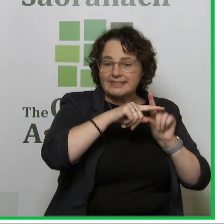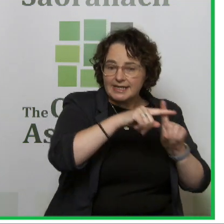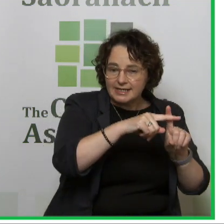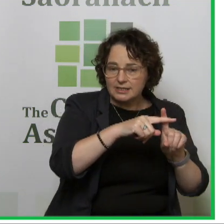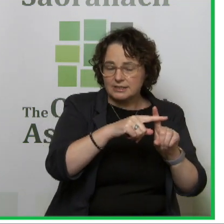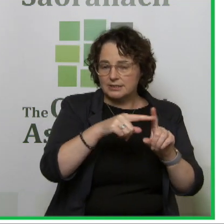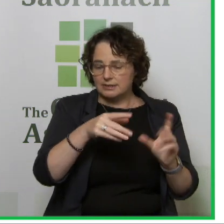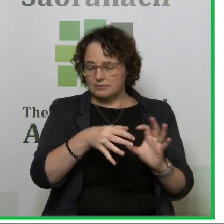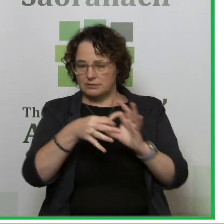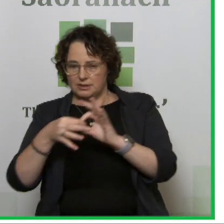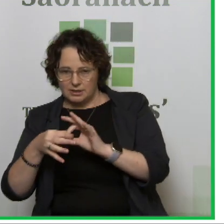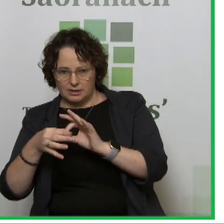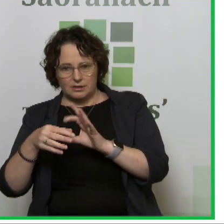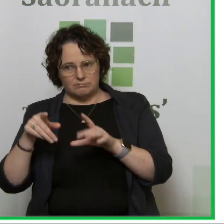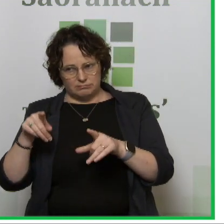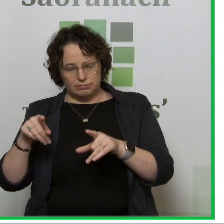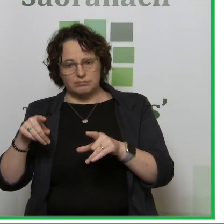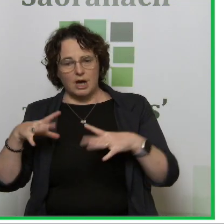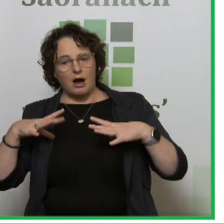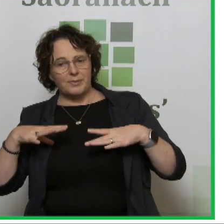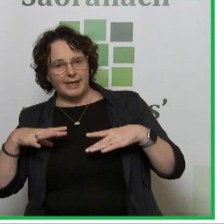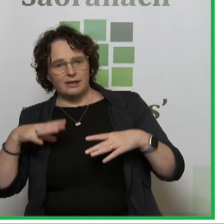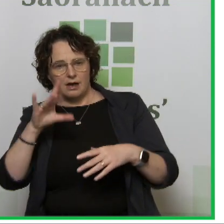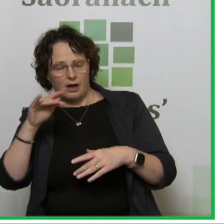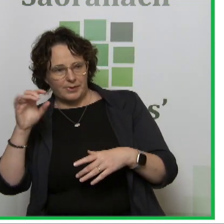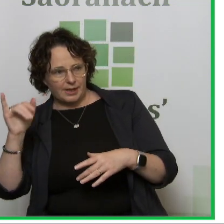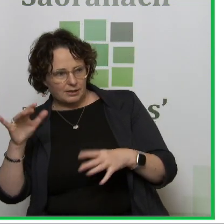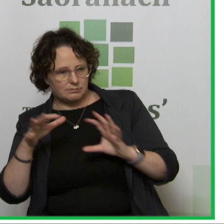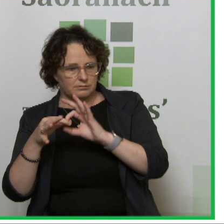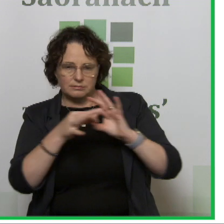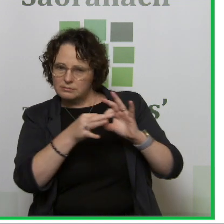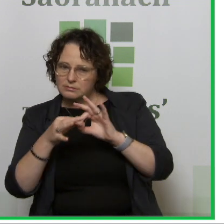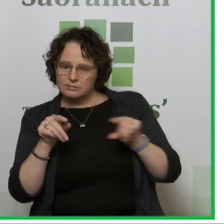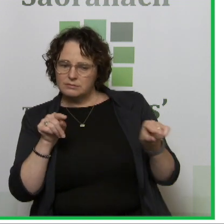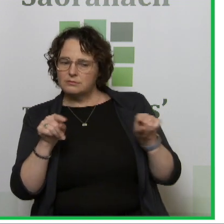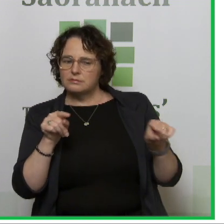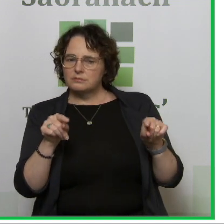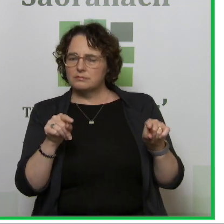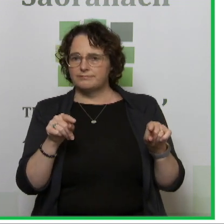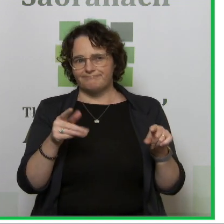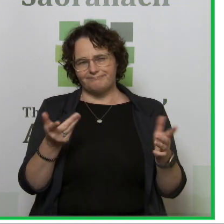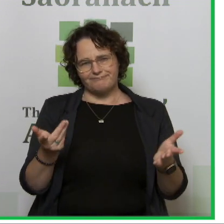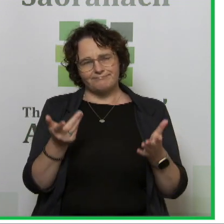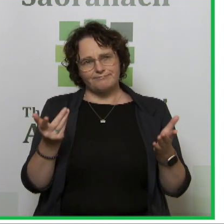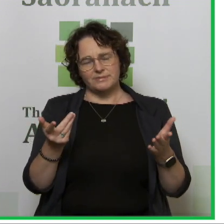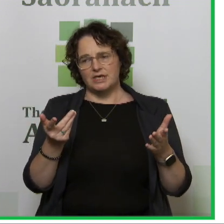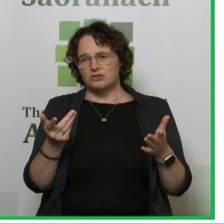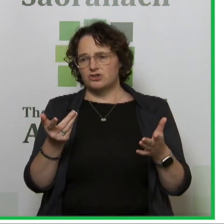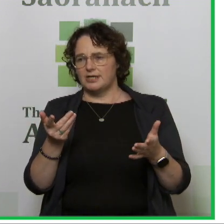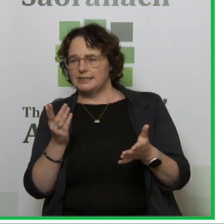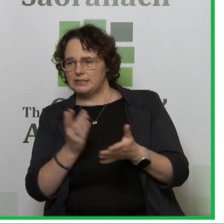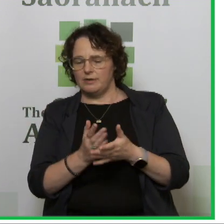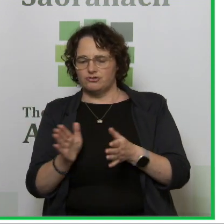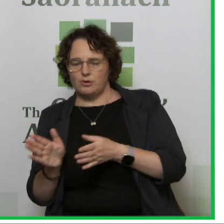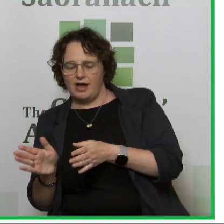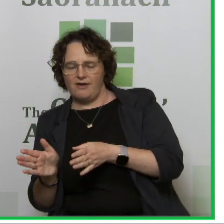engagement in a hobby as a method to actually, for want of a better term, to deflect from drug